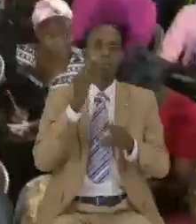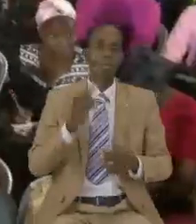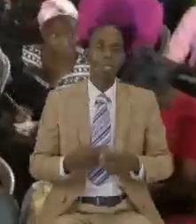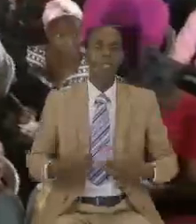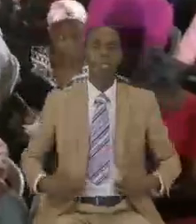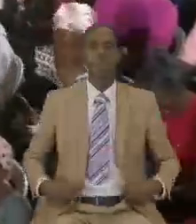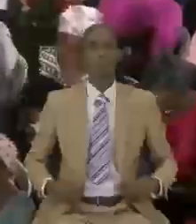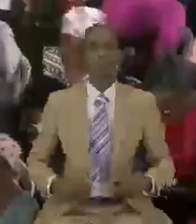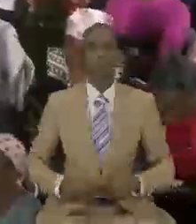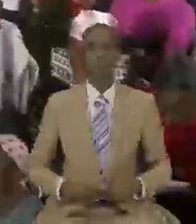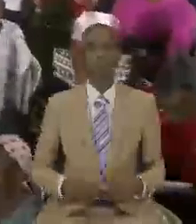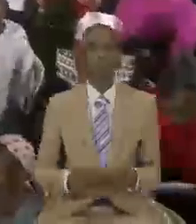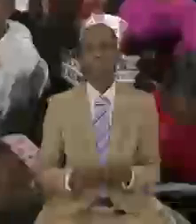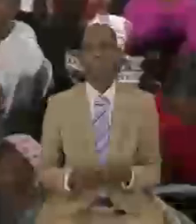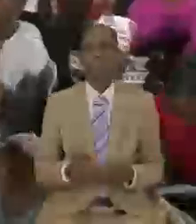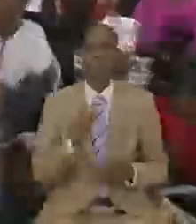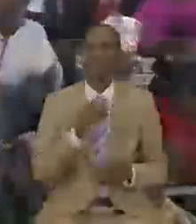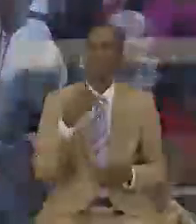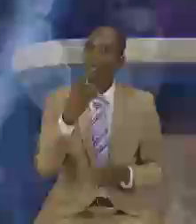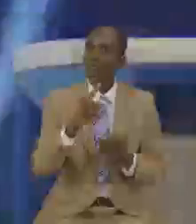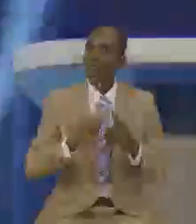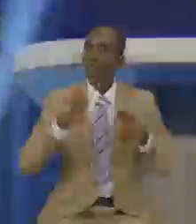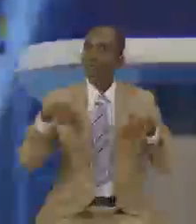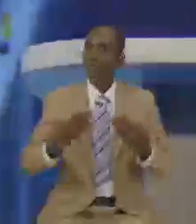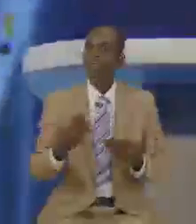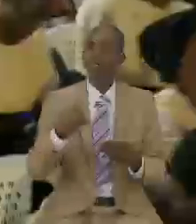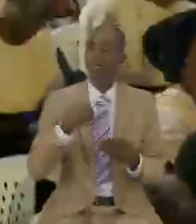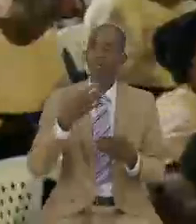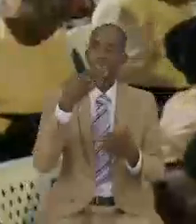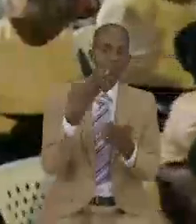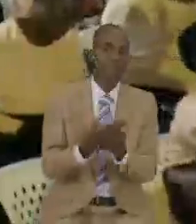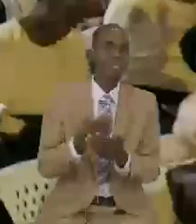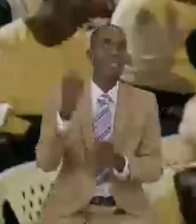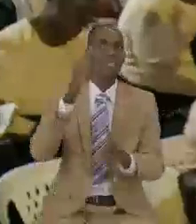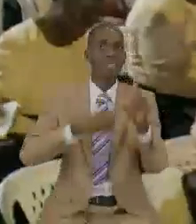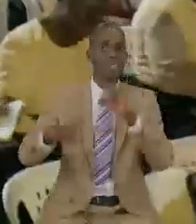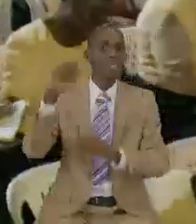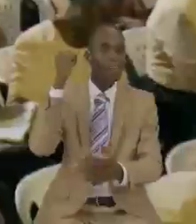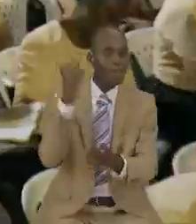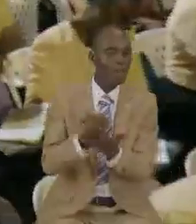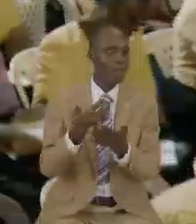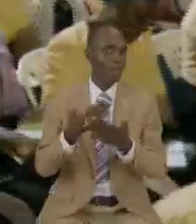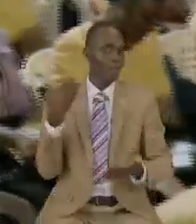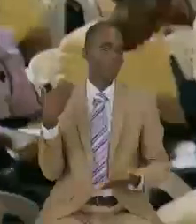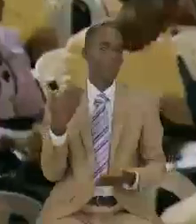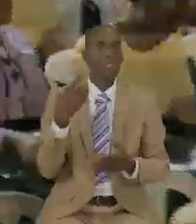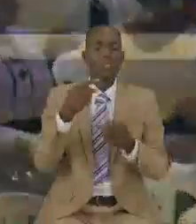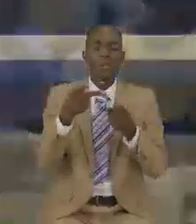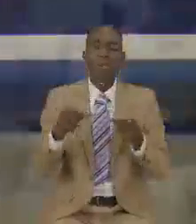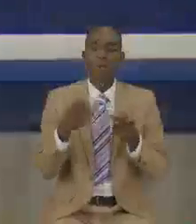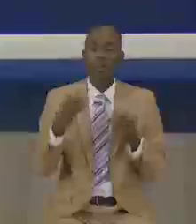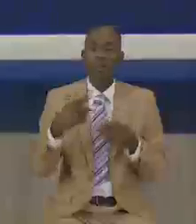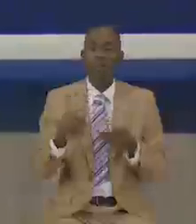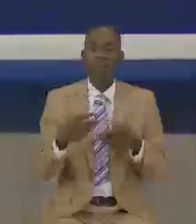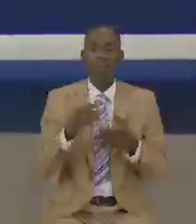name. I told you to give me a good amen before. The place of the scripture which